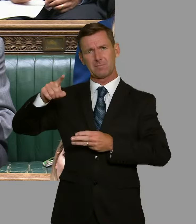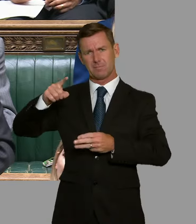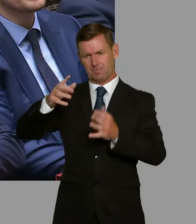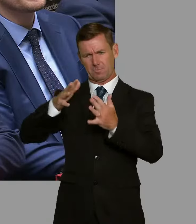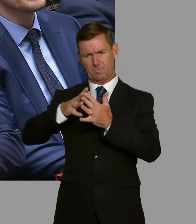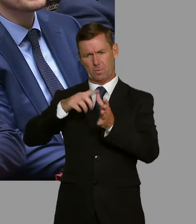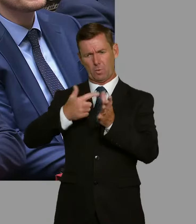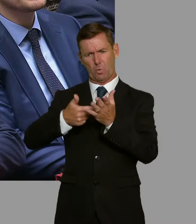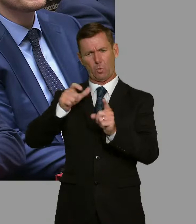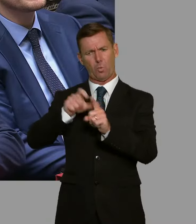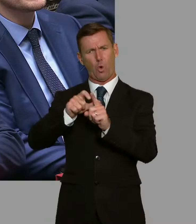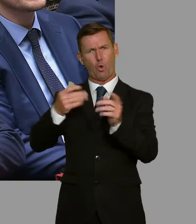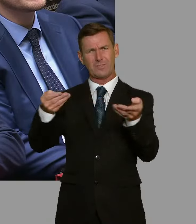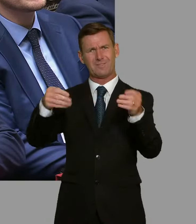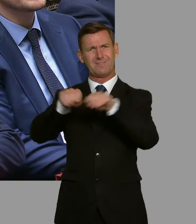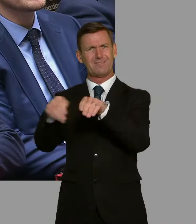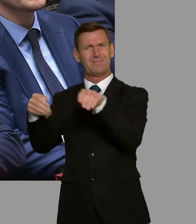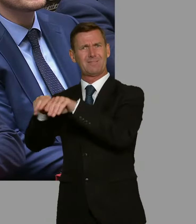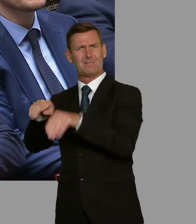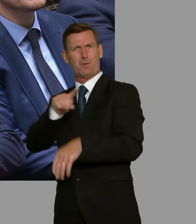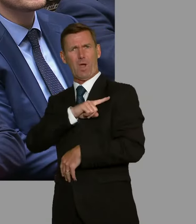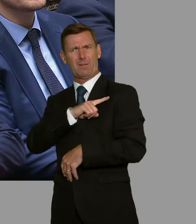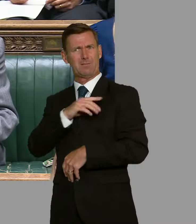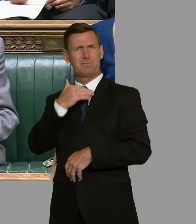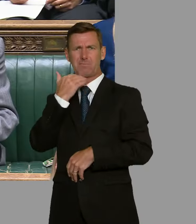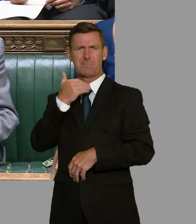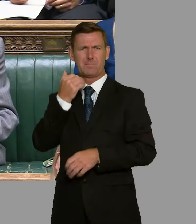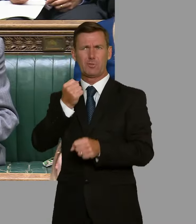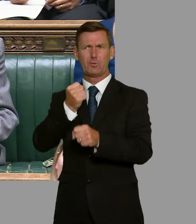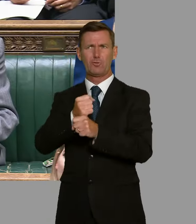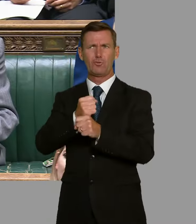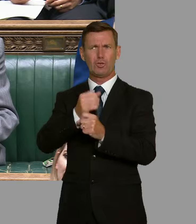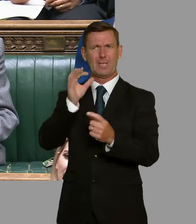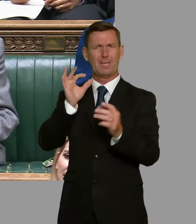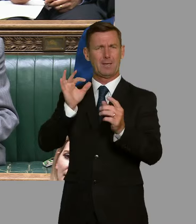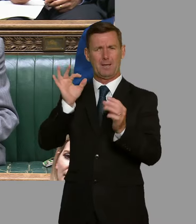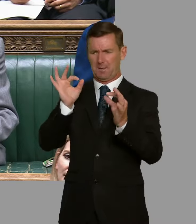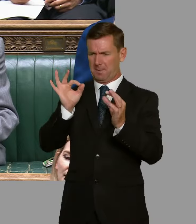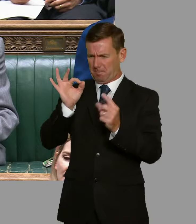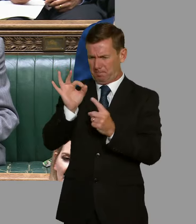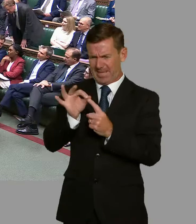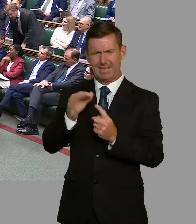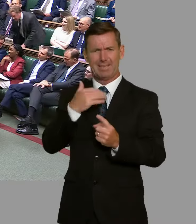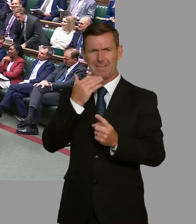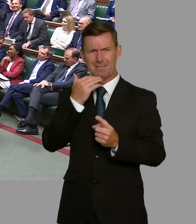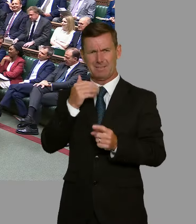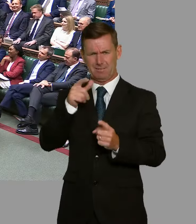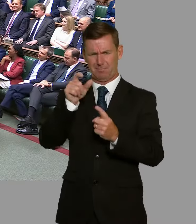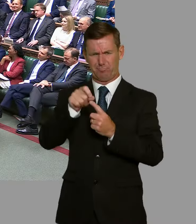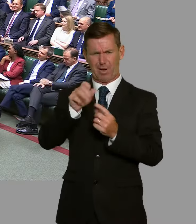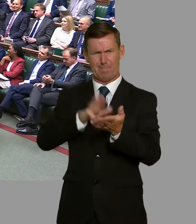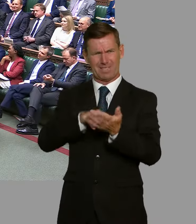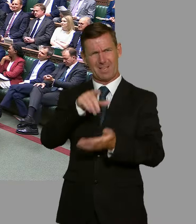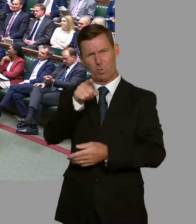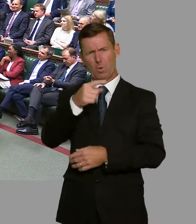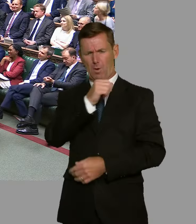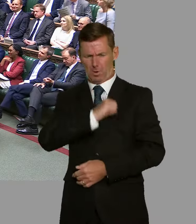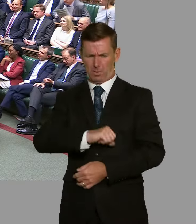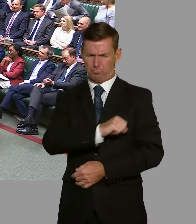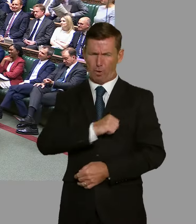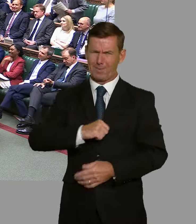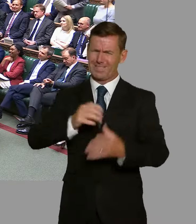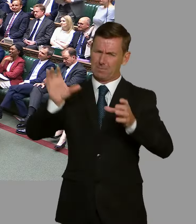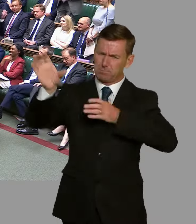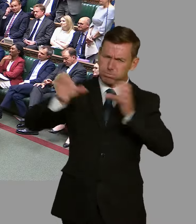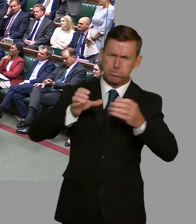Minister promised hundreds of more GPs. Could he possibly send one or two of them to Farnham and Borden? Prime Minister. Mr.